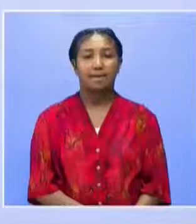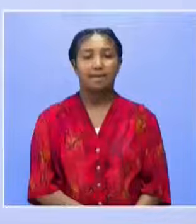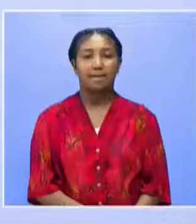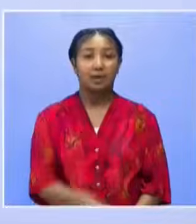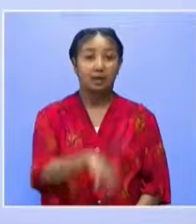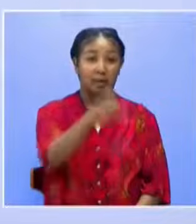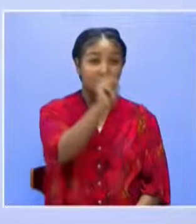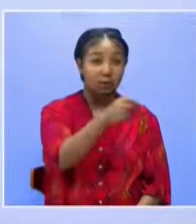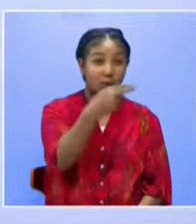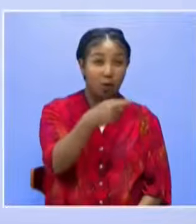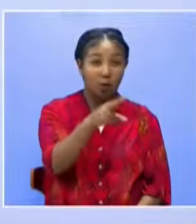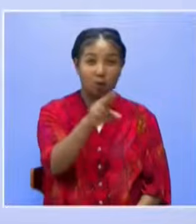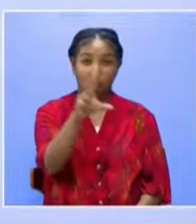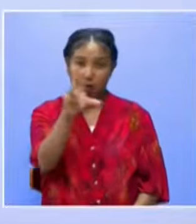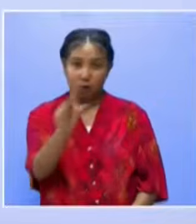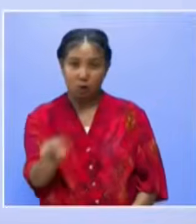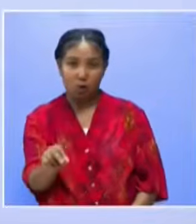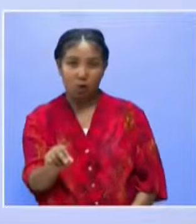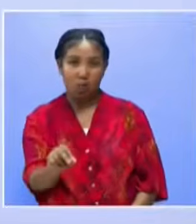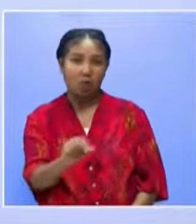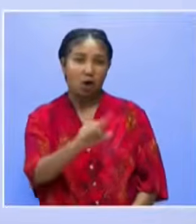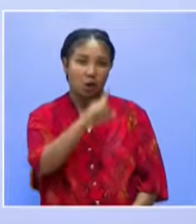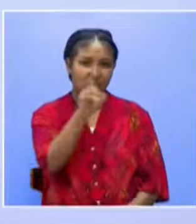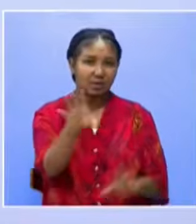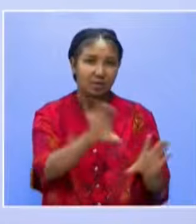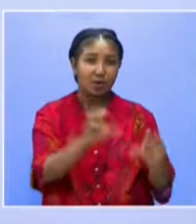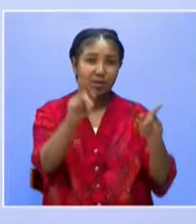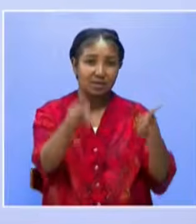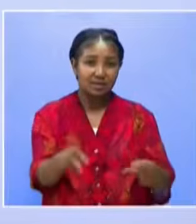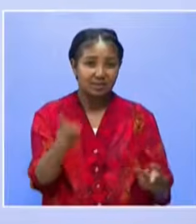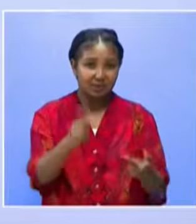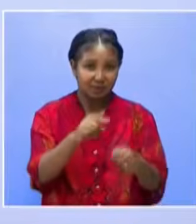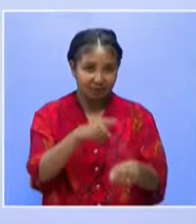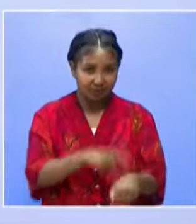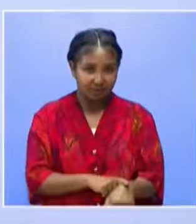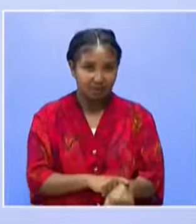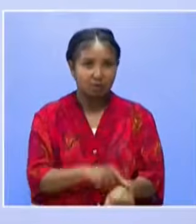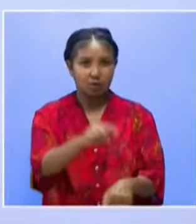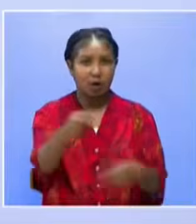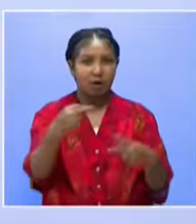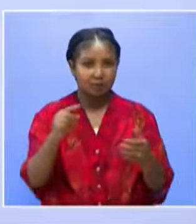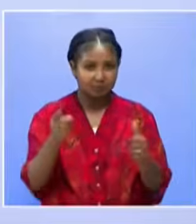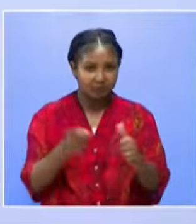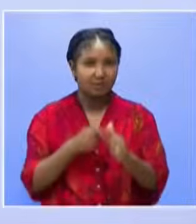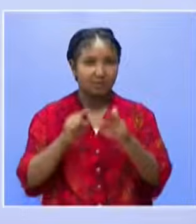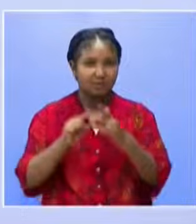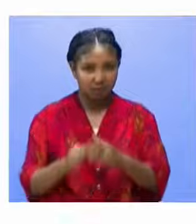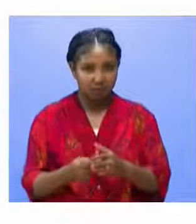Yes or no questions. And in present perfect tense, you have to start from